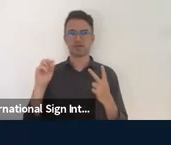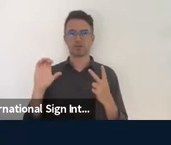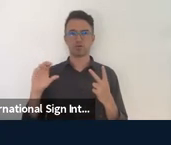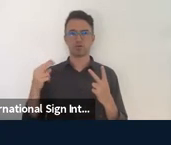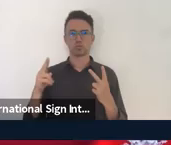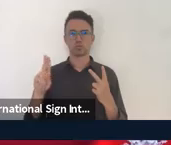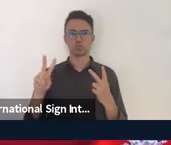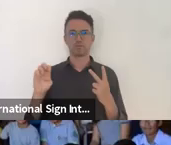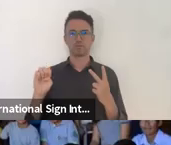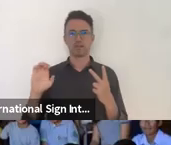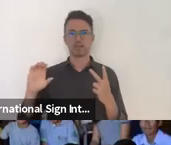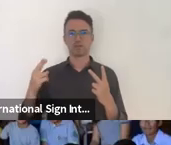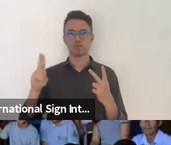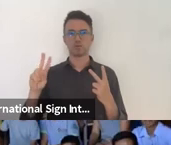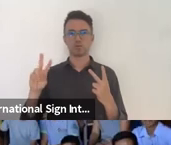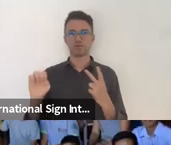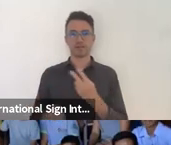Adelante.